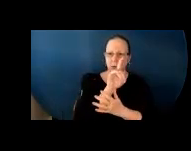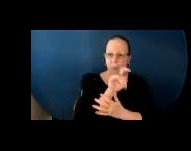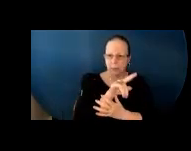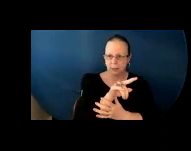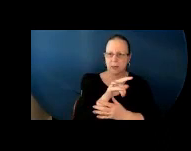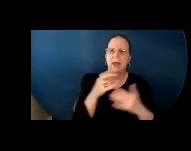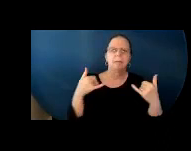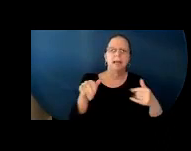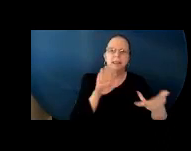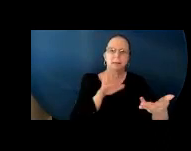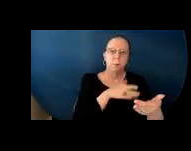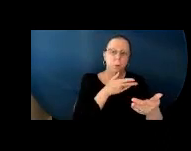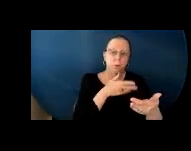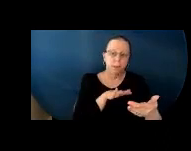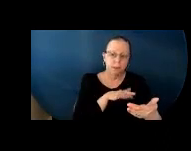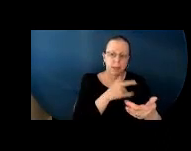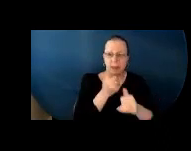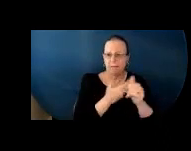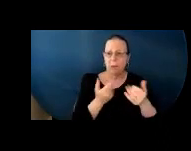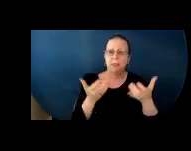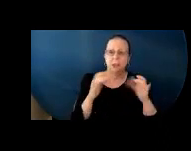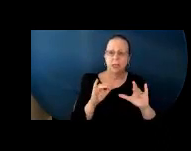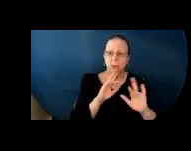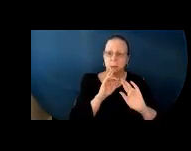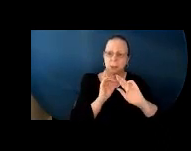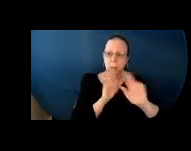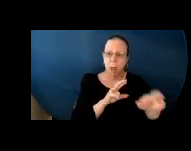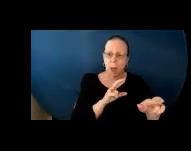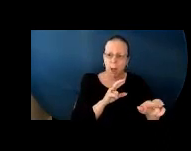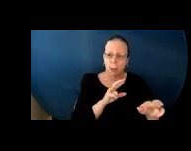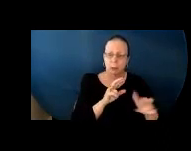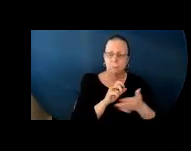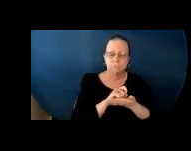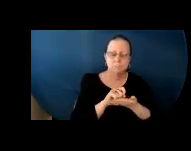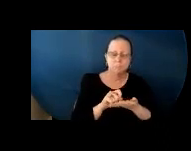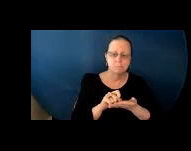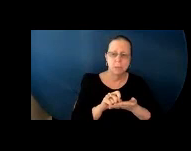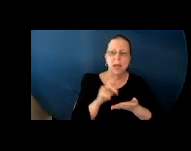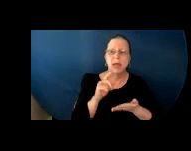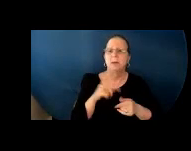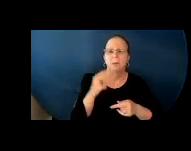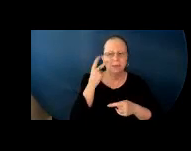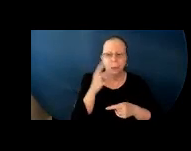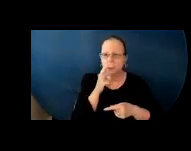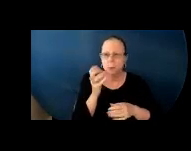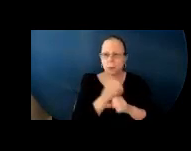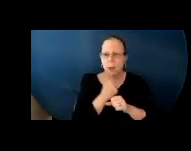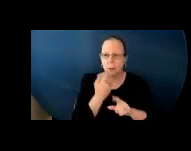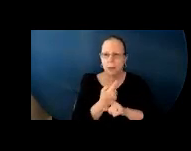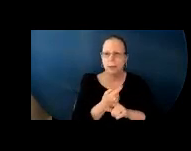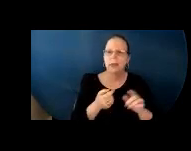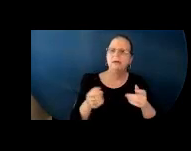some music, everyone has a chance to respond, and then we see who got it right, right? Run your classroom like Final